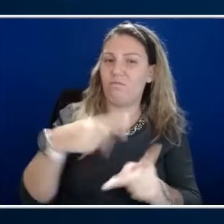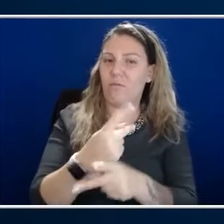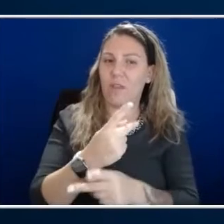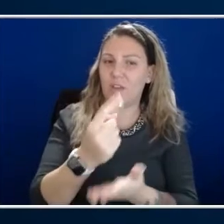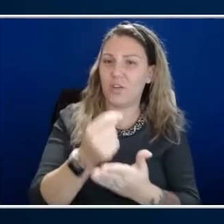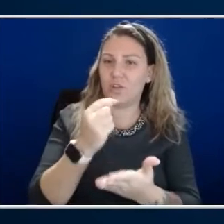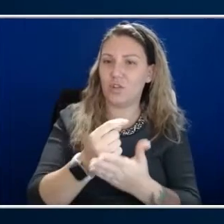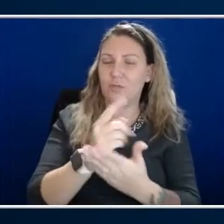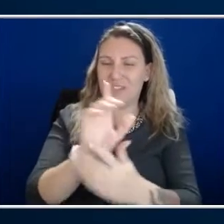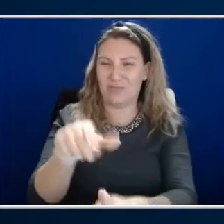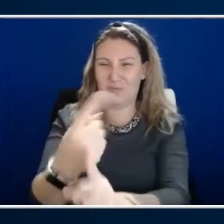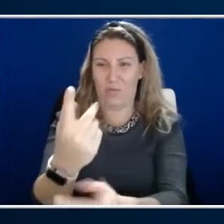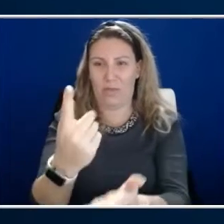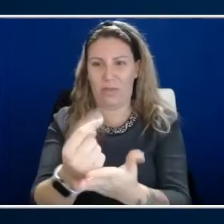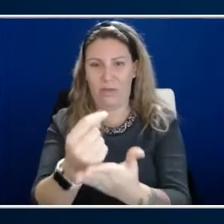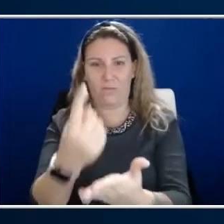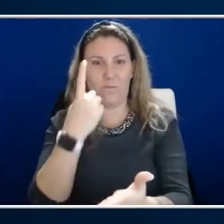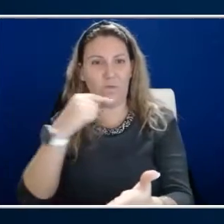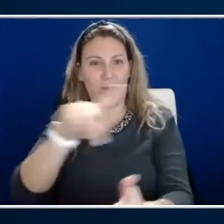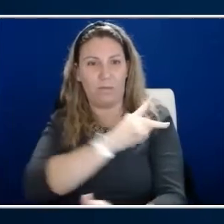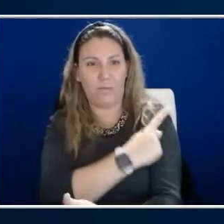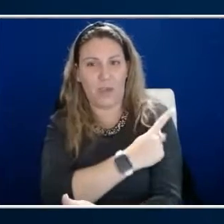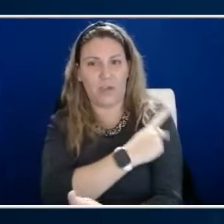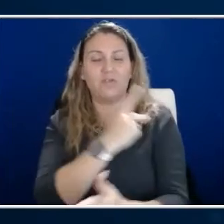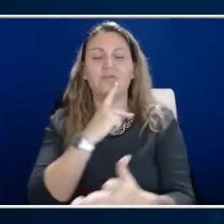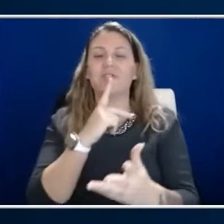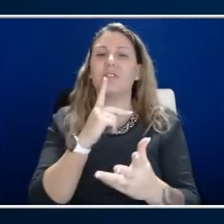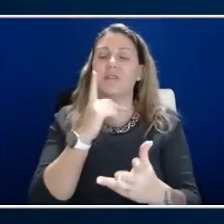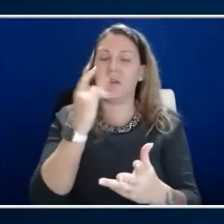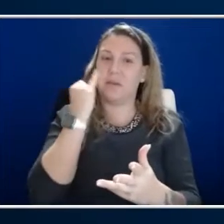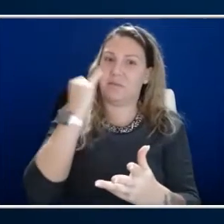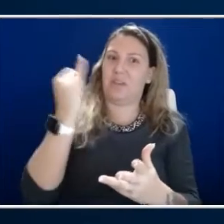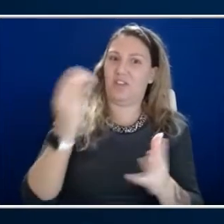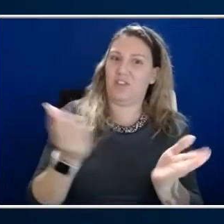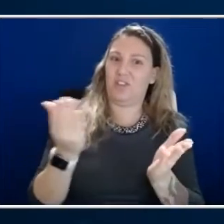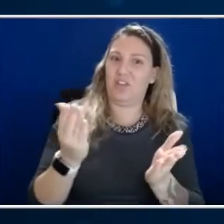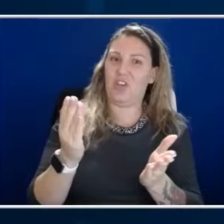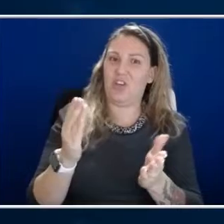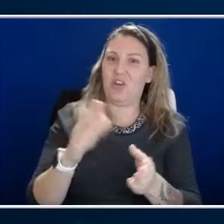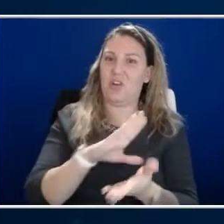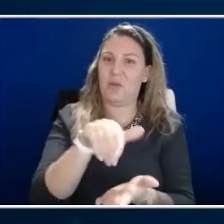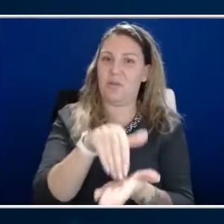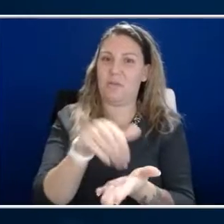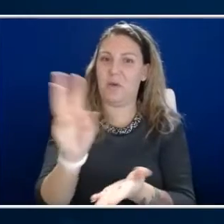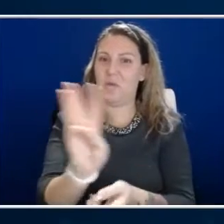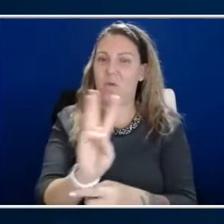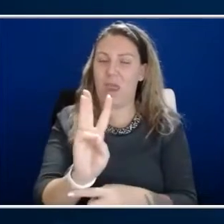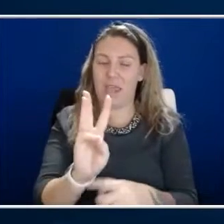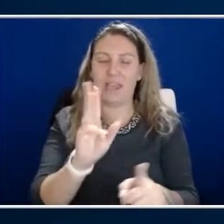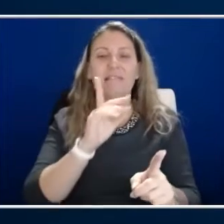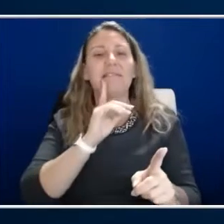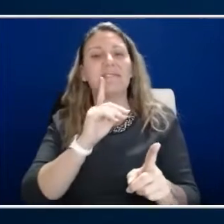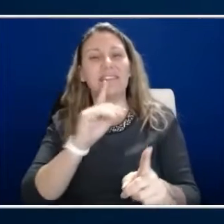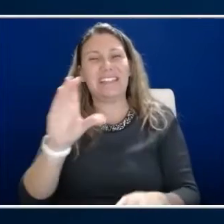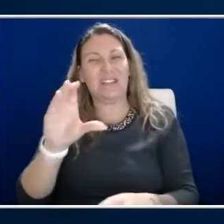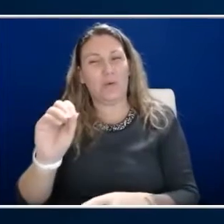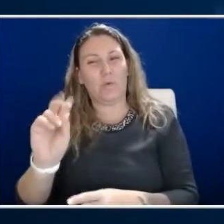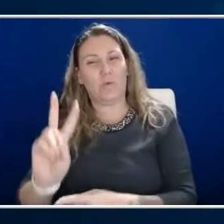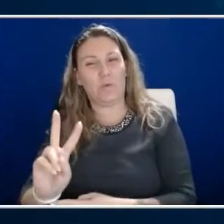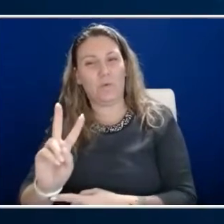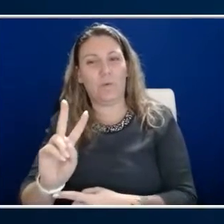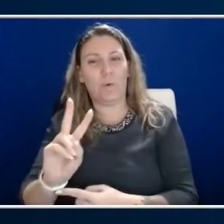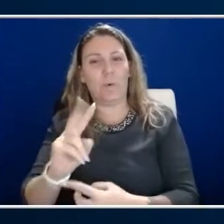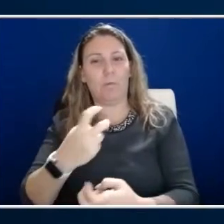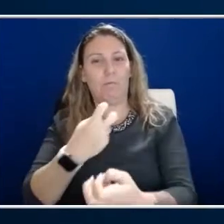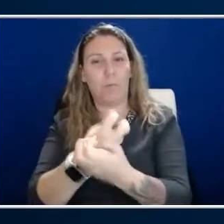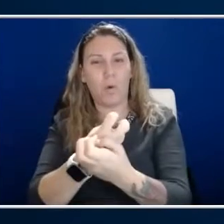those patients. And I would imagine here in the Midwest you get more carbon monoxide poisoning than divers coming in here, especially in the winter months.